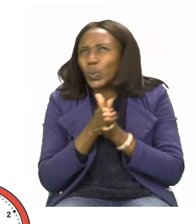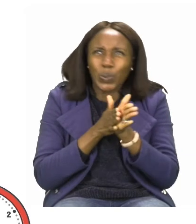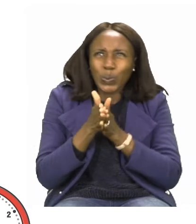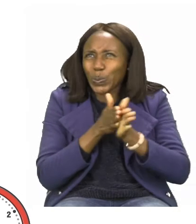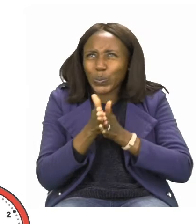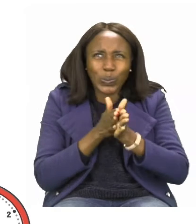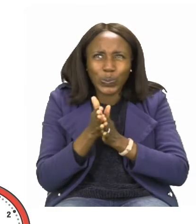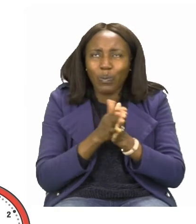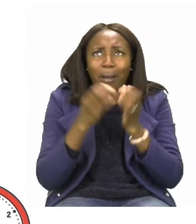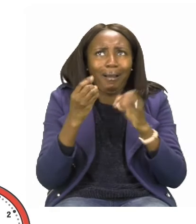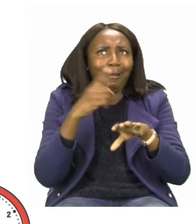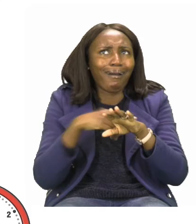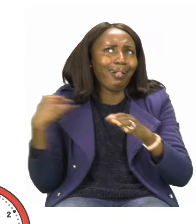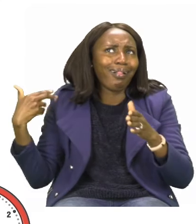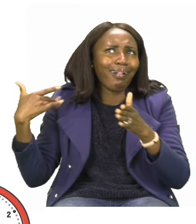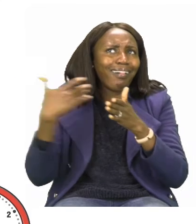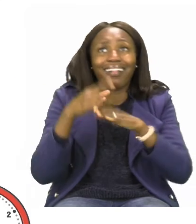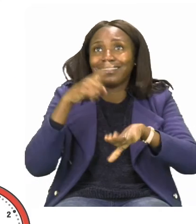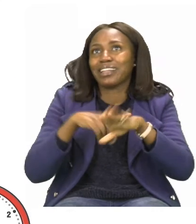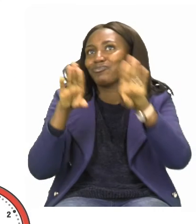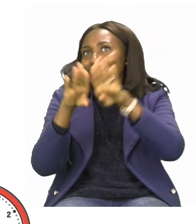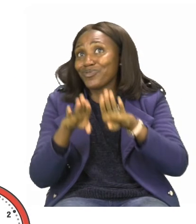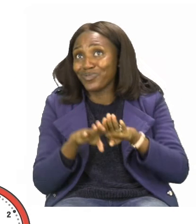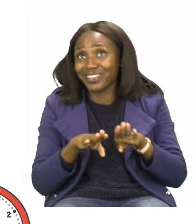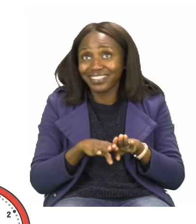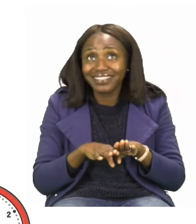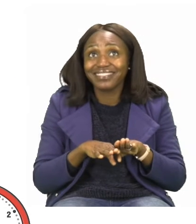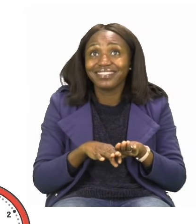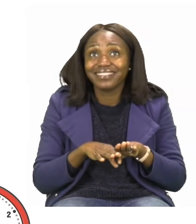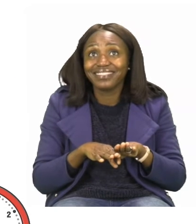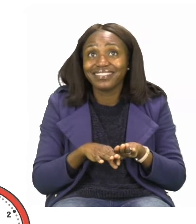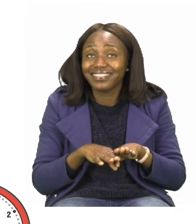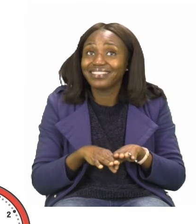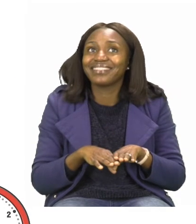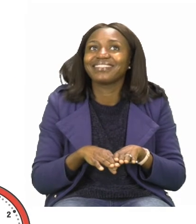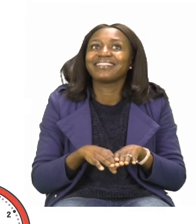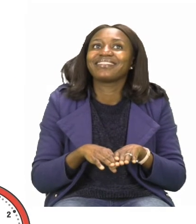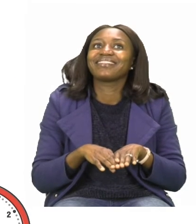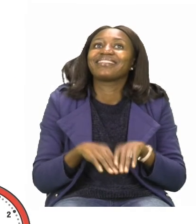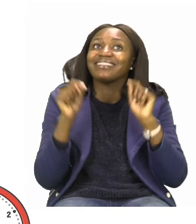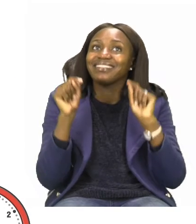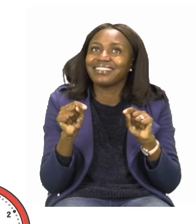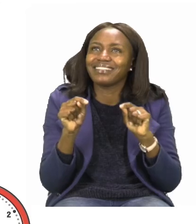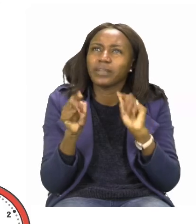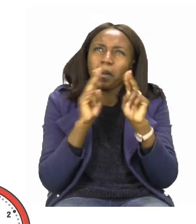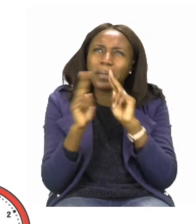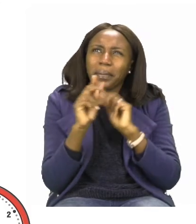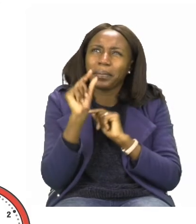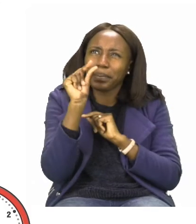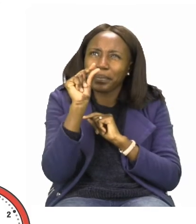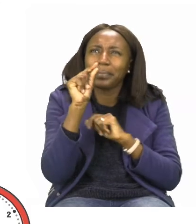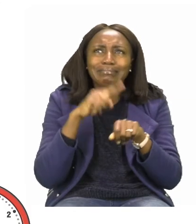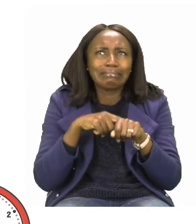done time before. So before we dive right into our time, we're going to talk a little bit about